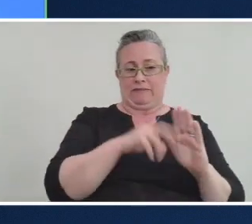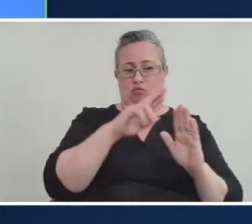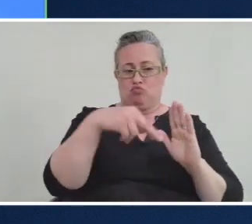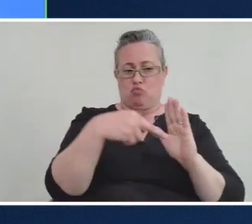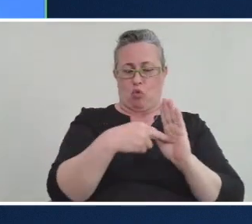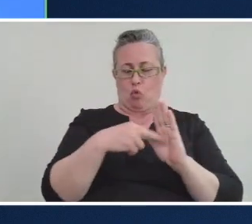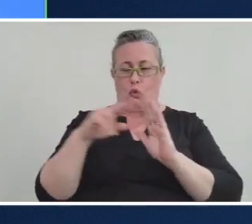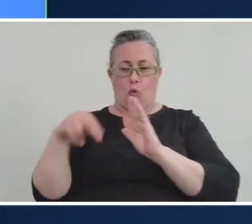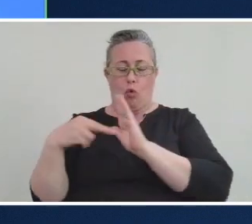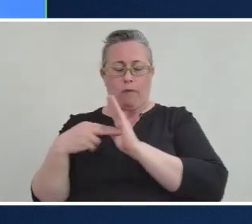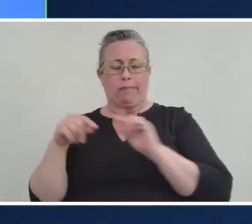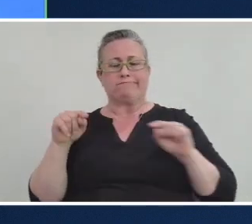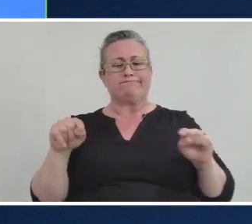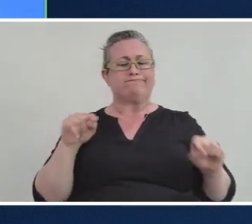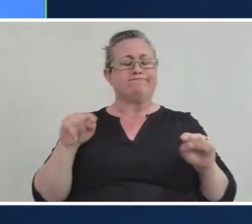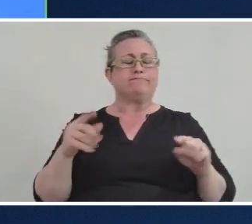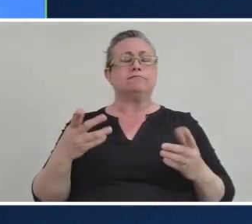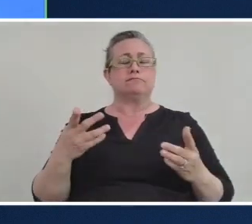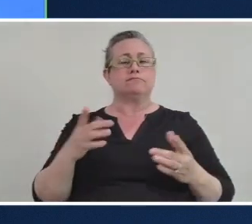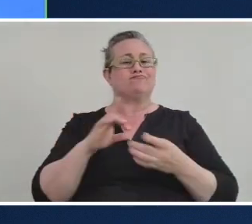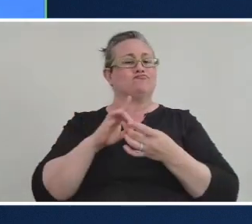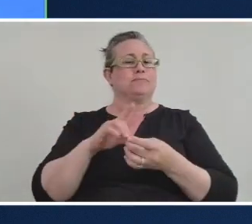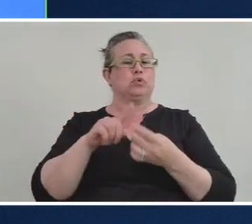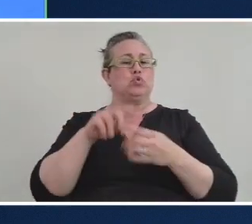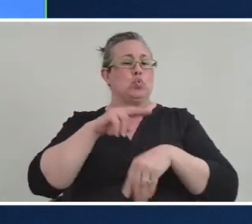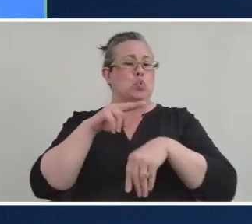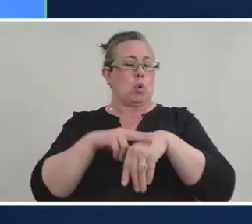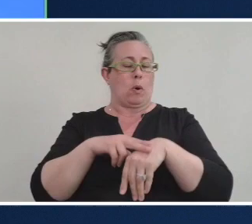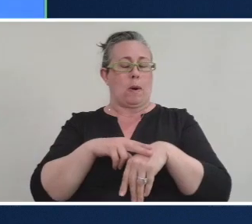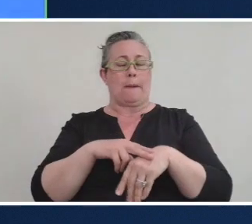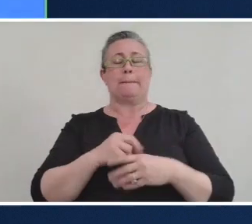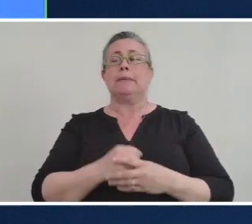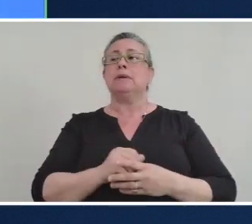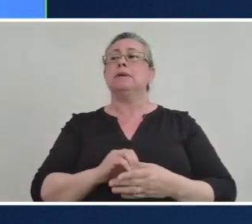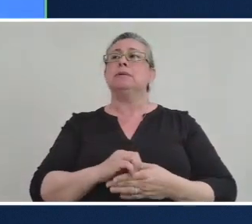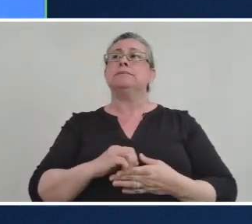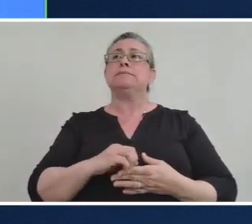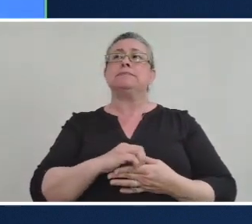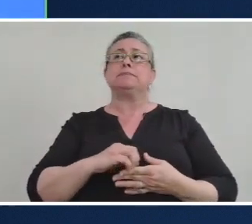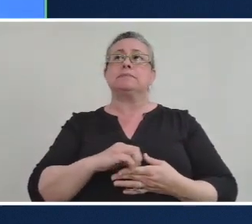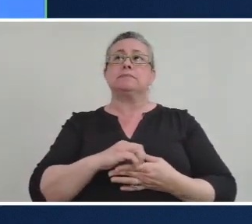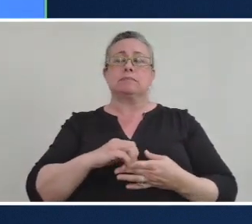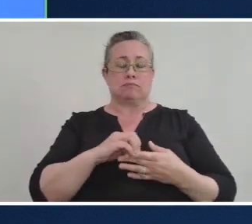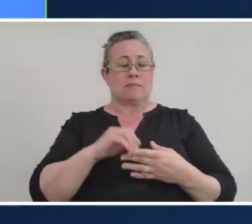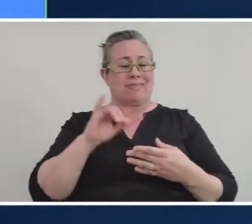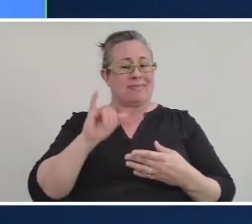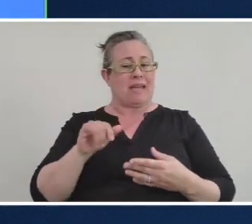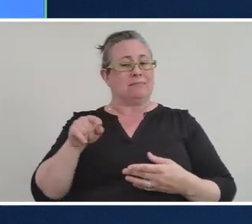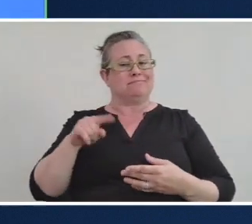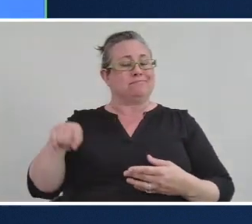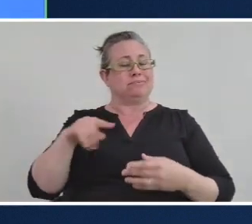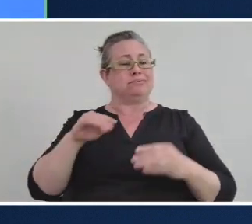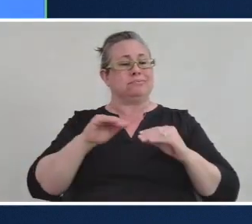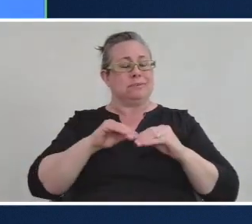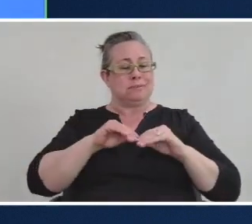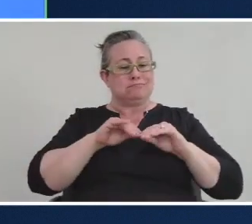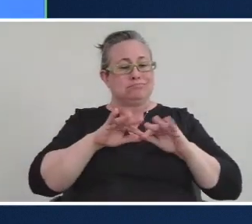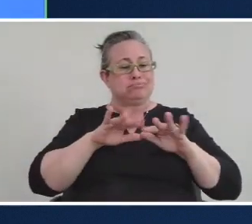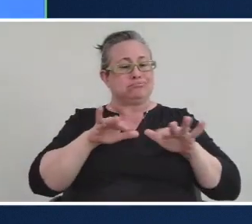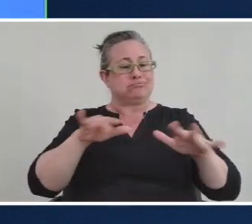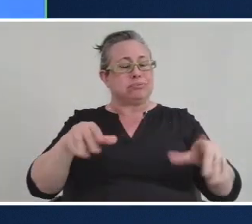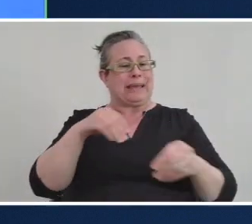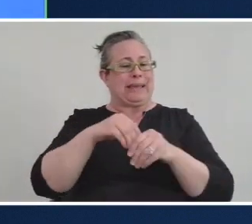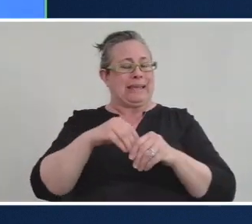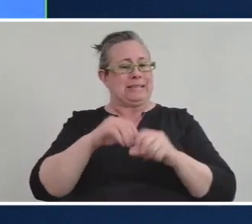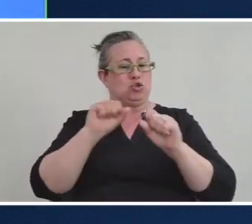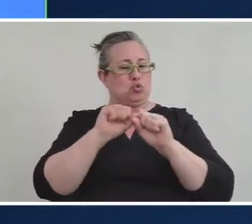norms that the private sector helps distribute in the societies in which they are working and investing, which is why